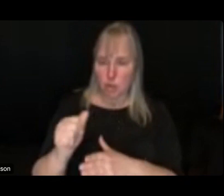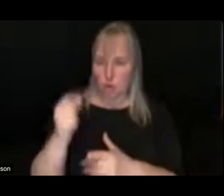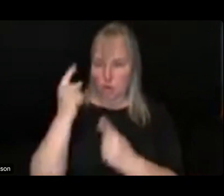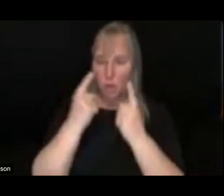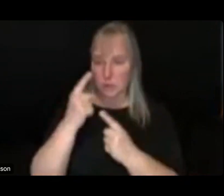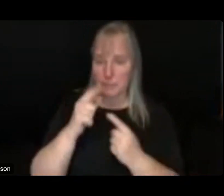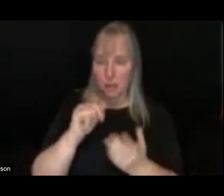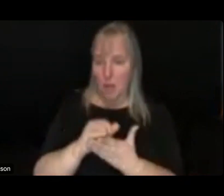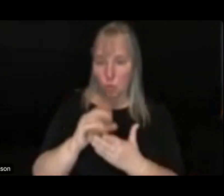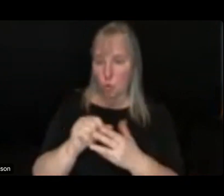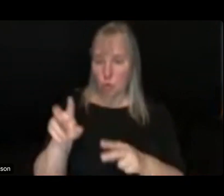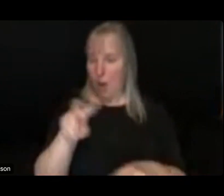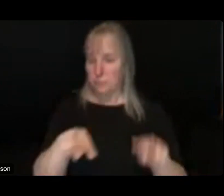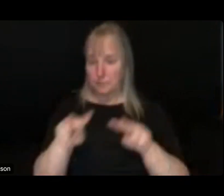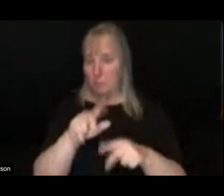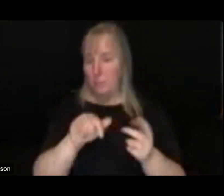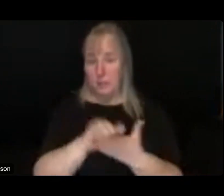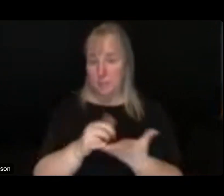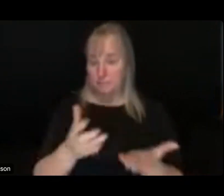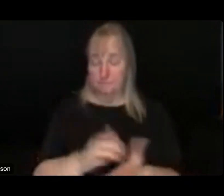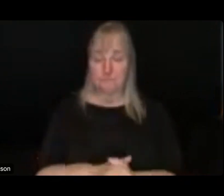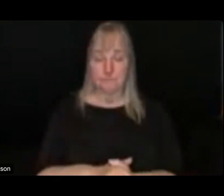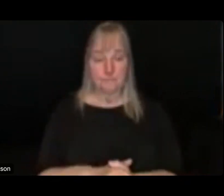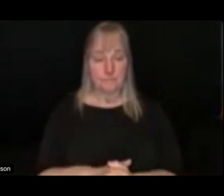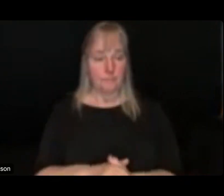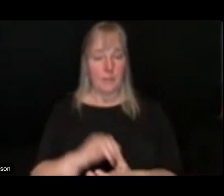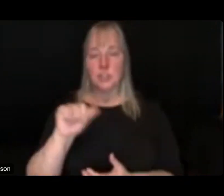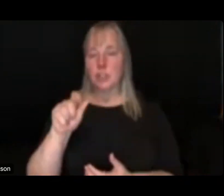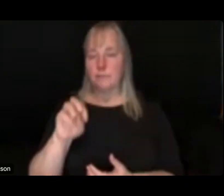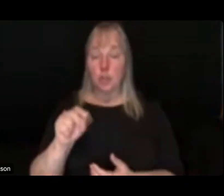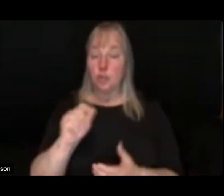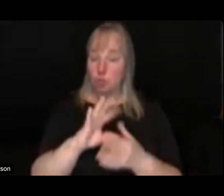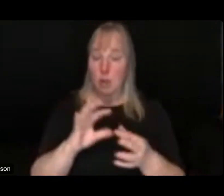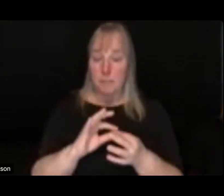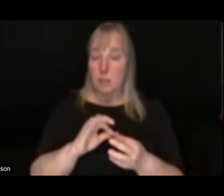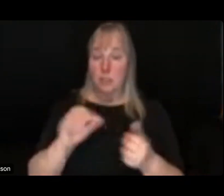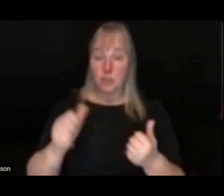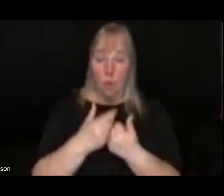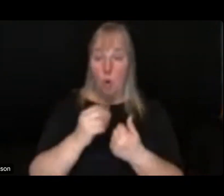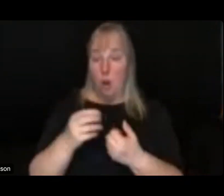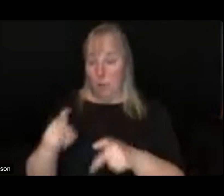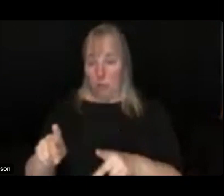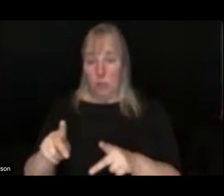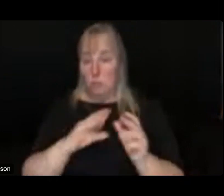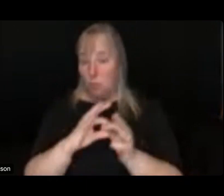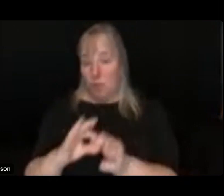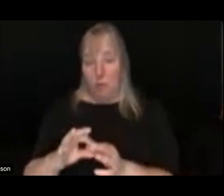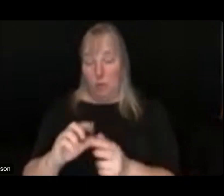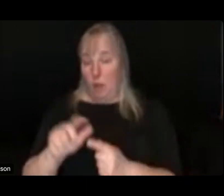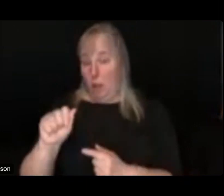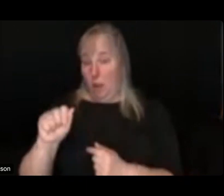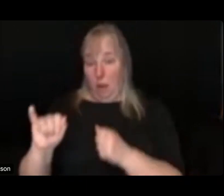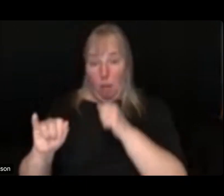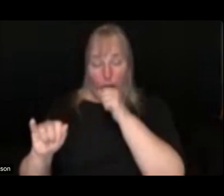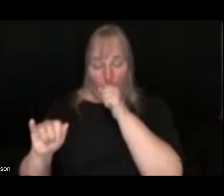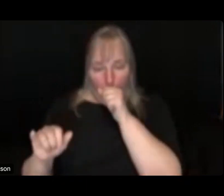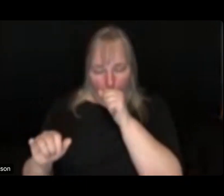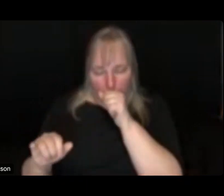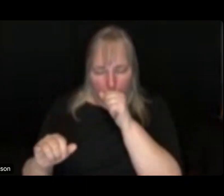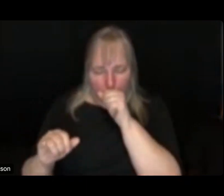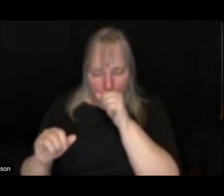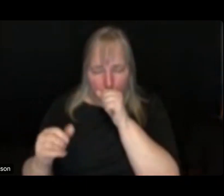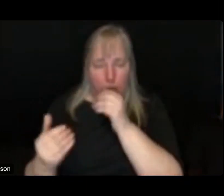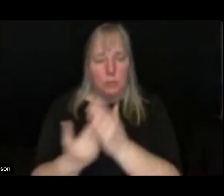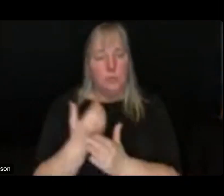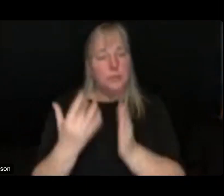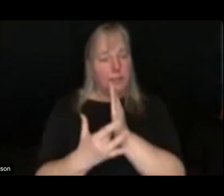that. So you're talking about challenges or opportunities with respect to AI or emerging technologies, or just